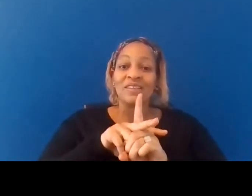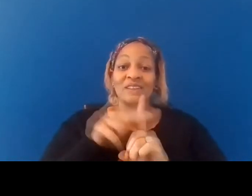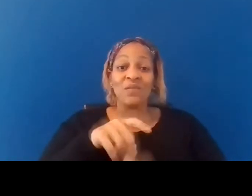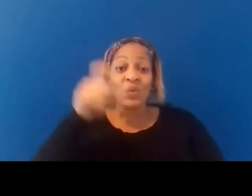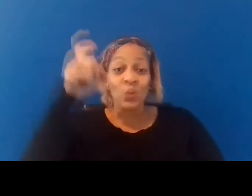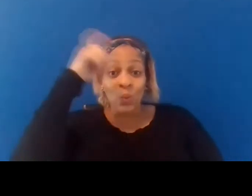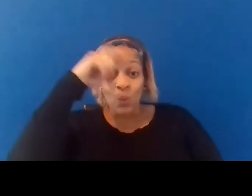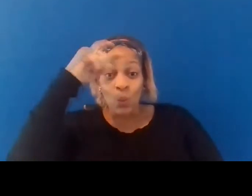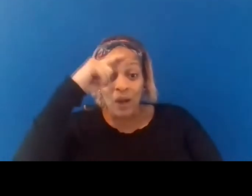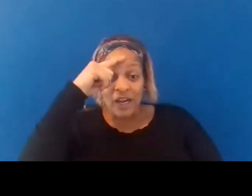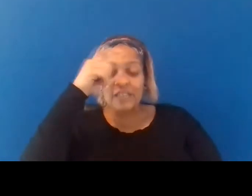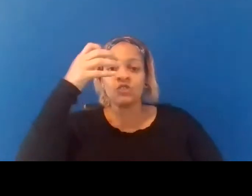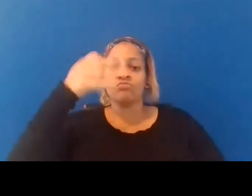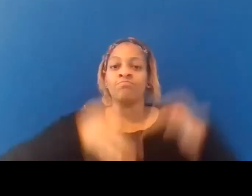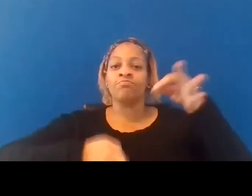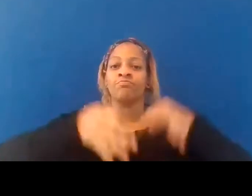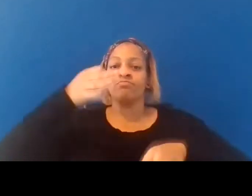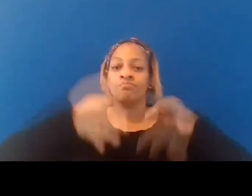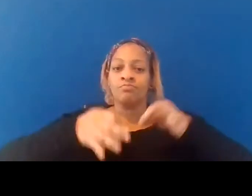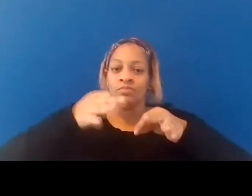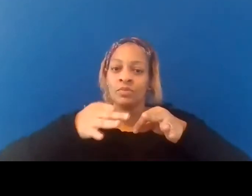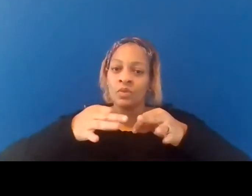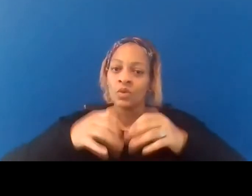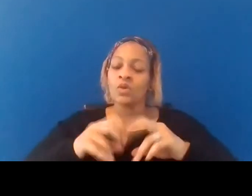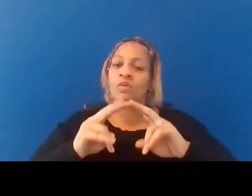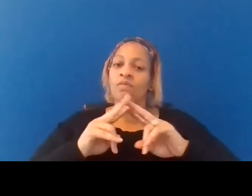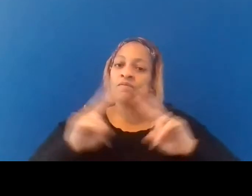judgment or delicate perception.